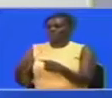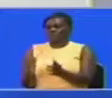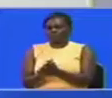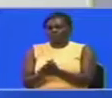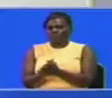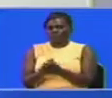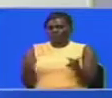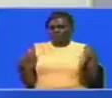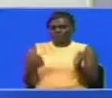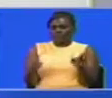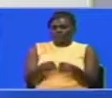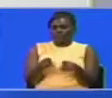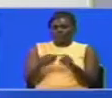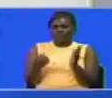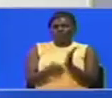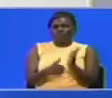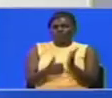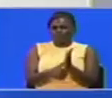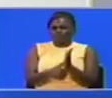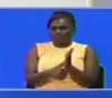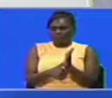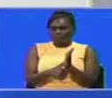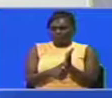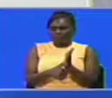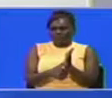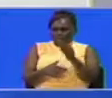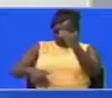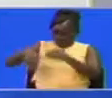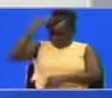okay, and the issue of livestock being taken. So